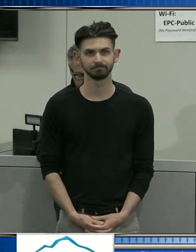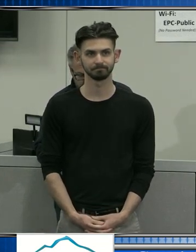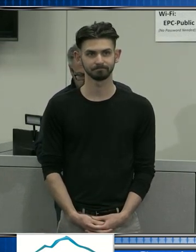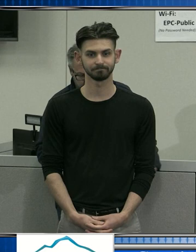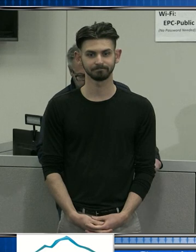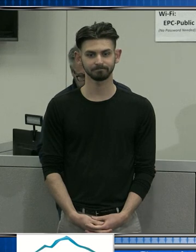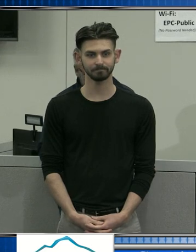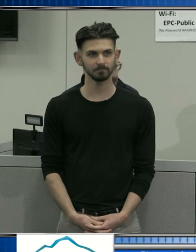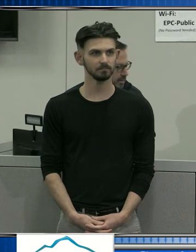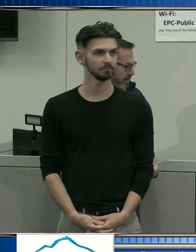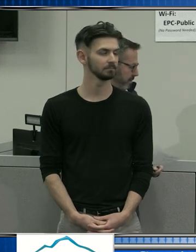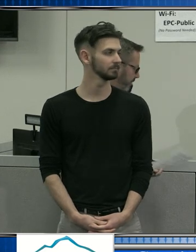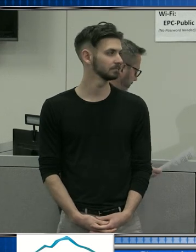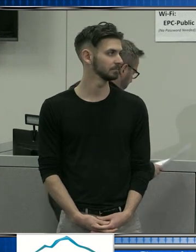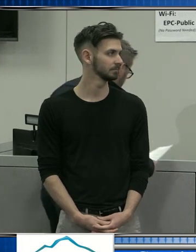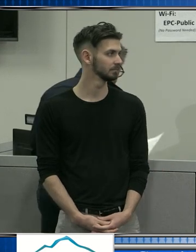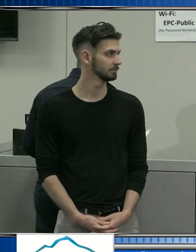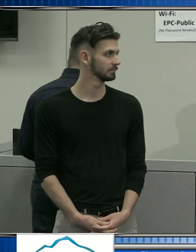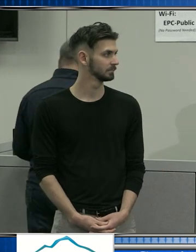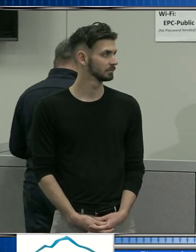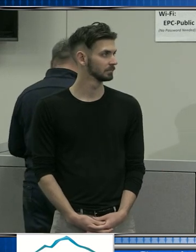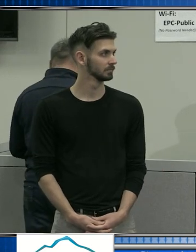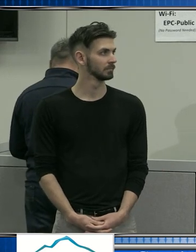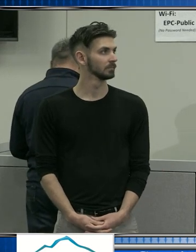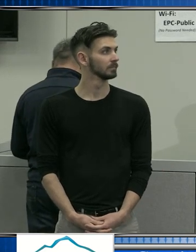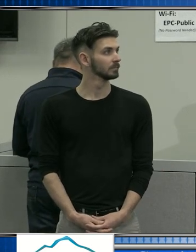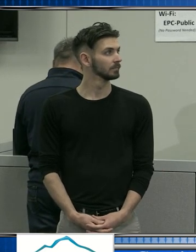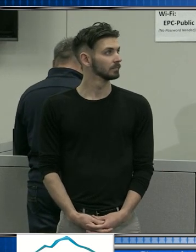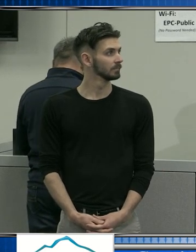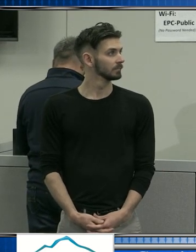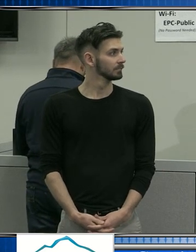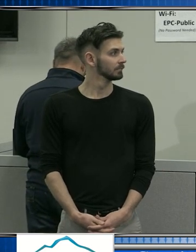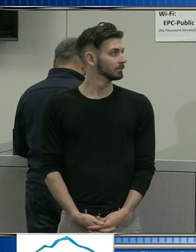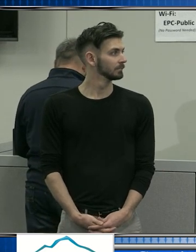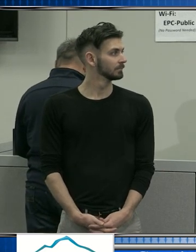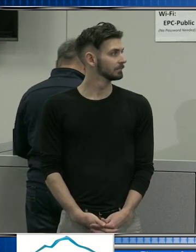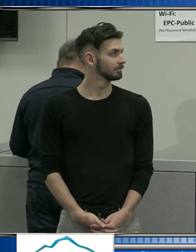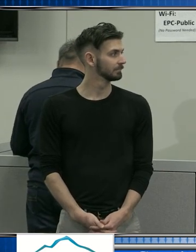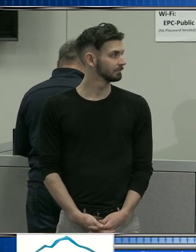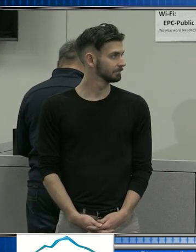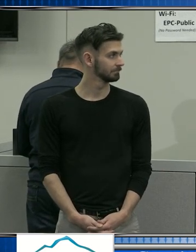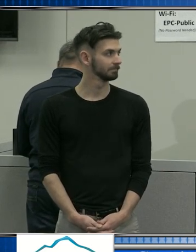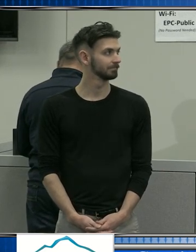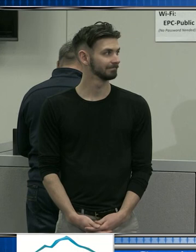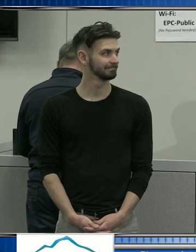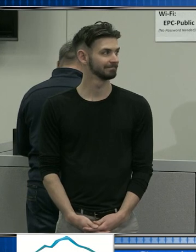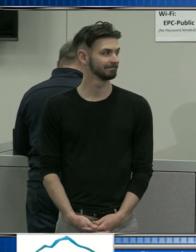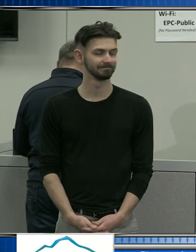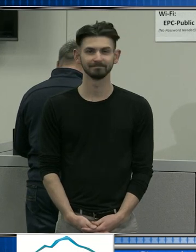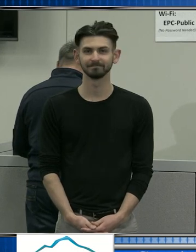computer? You know, we need this is live. It's live streamed. Yeah. Ready?